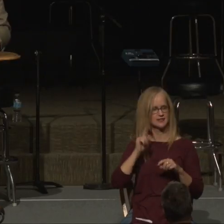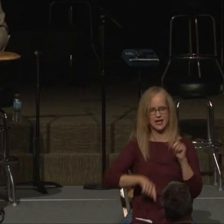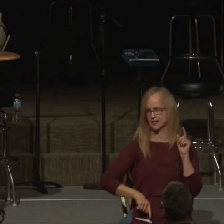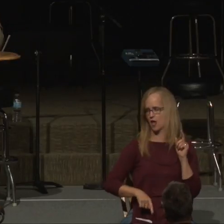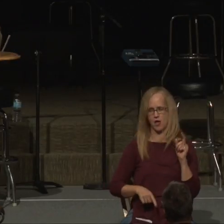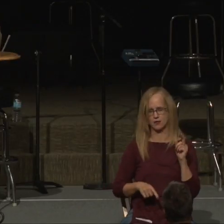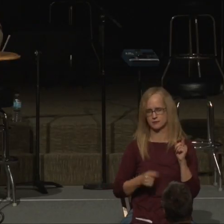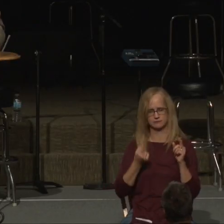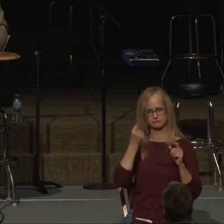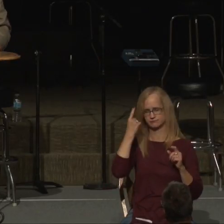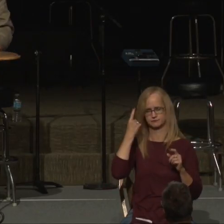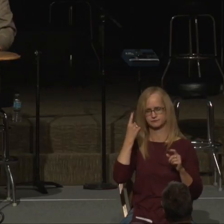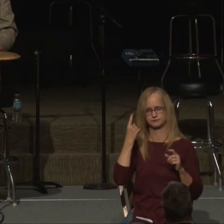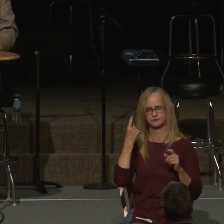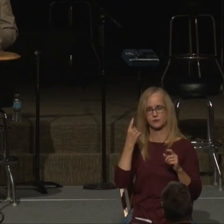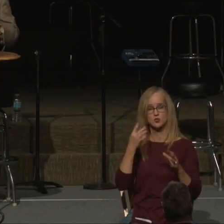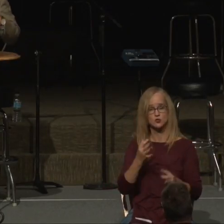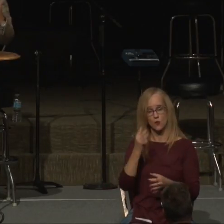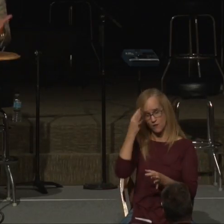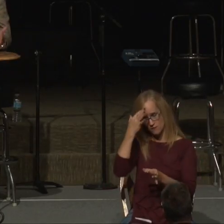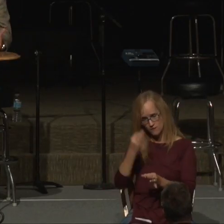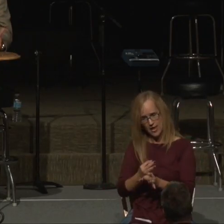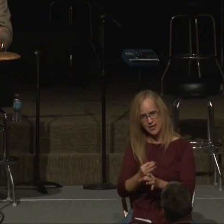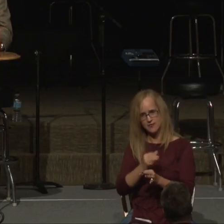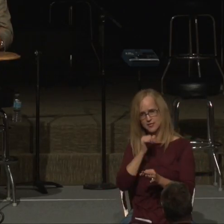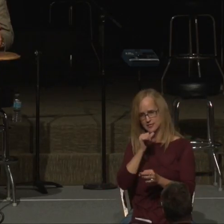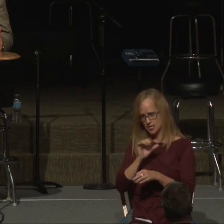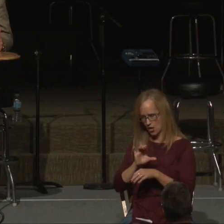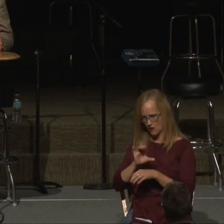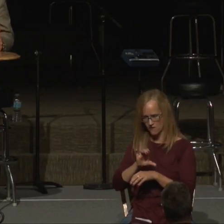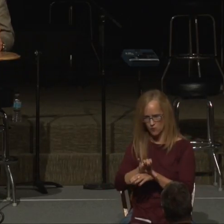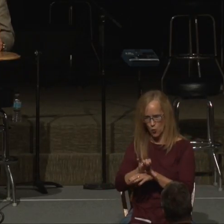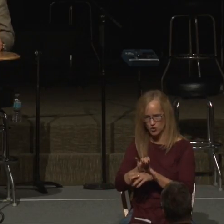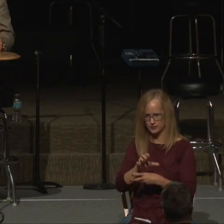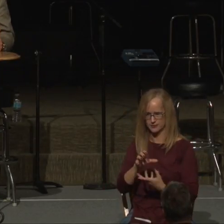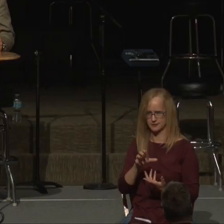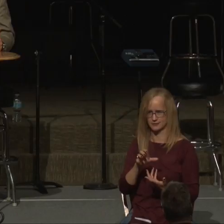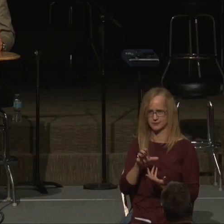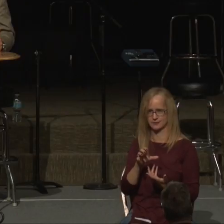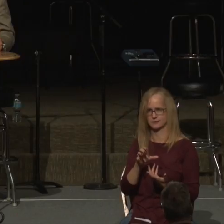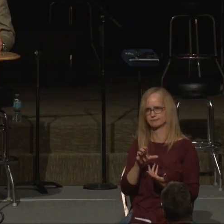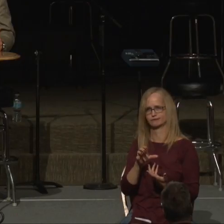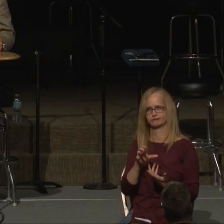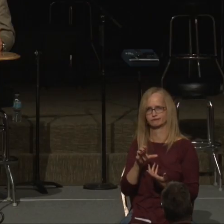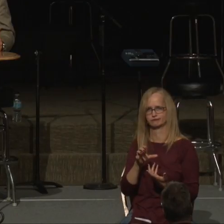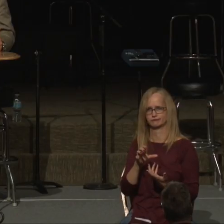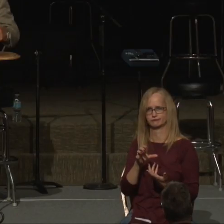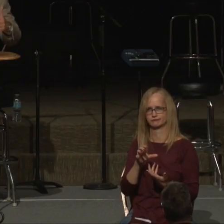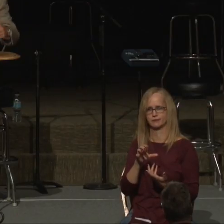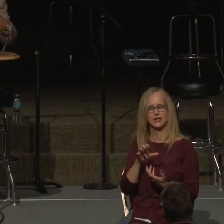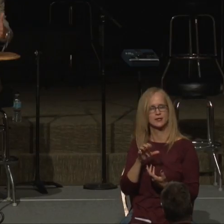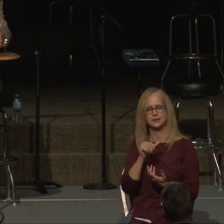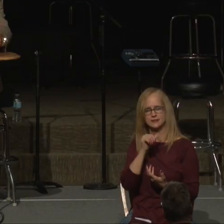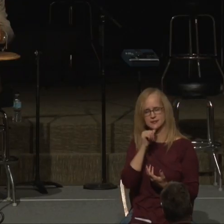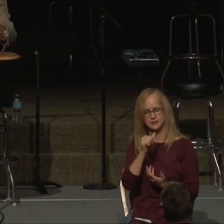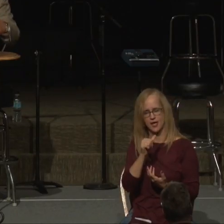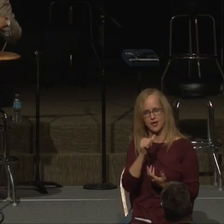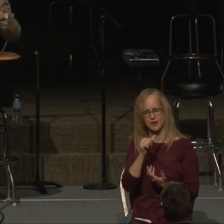So faith is not a force that you tap into It is